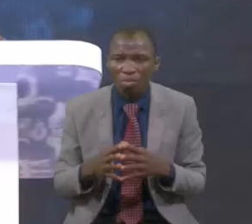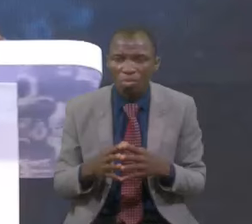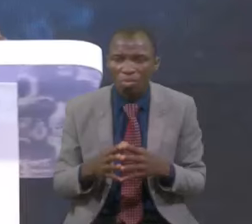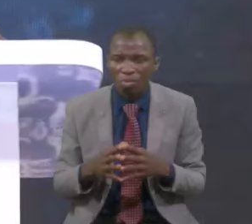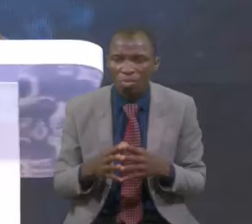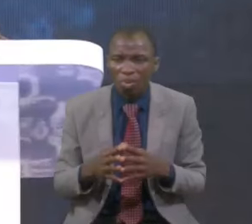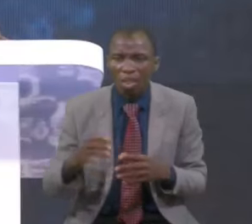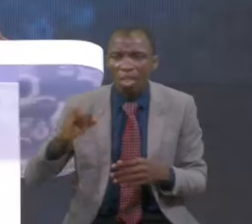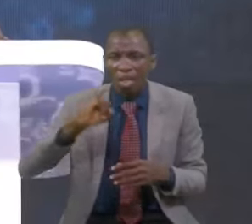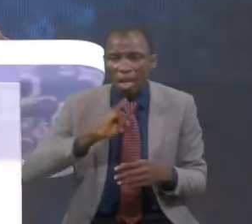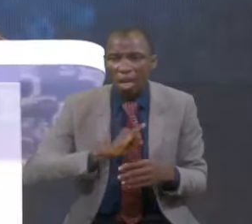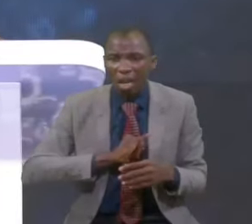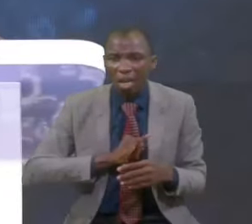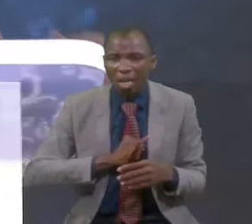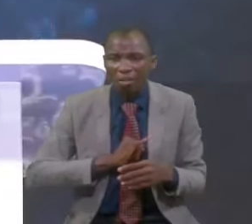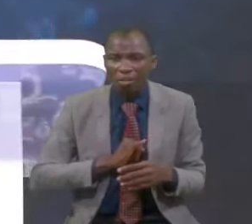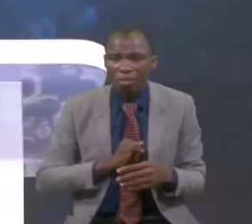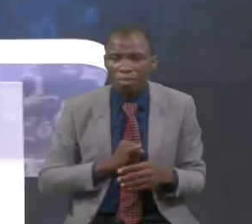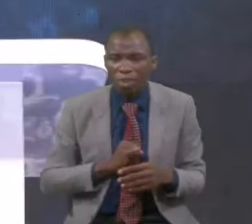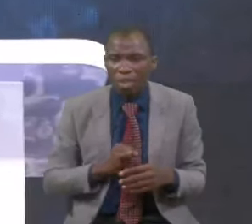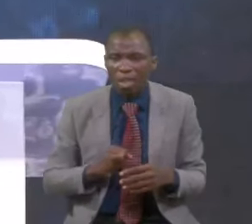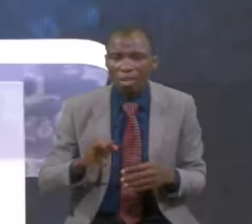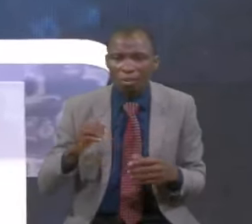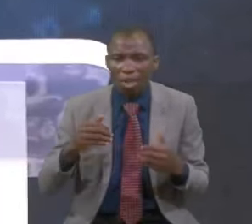I have.